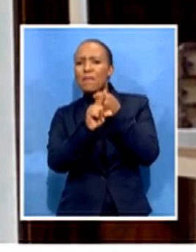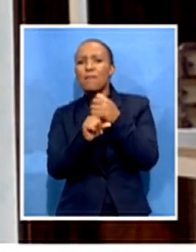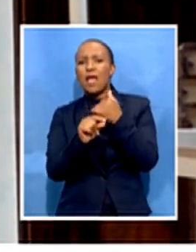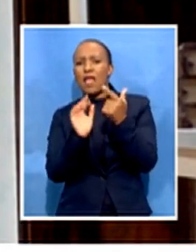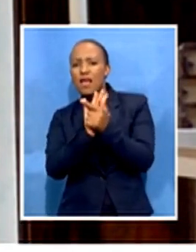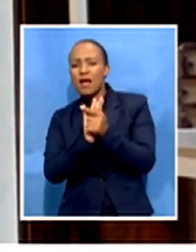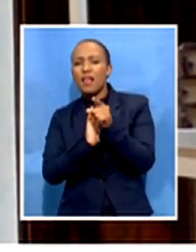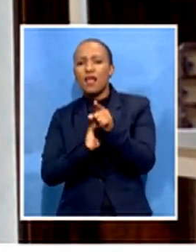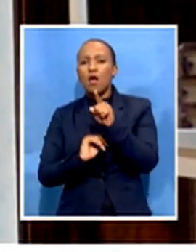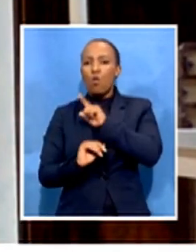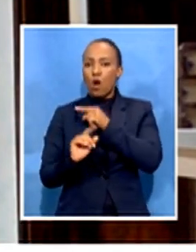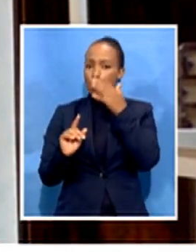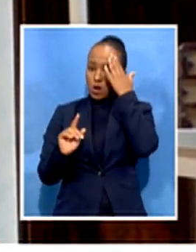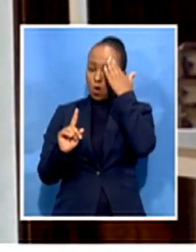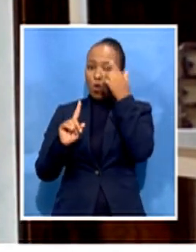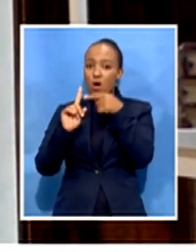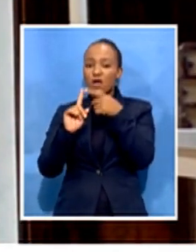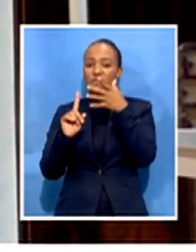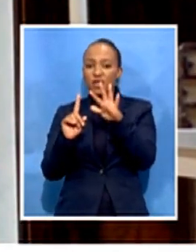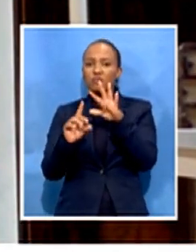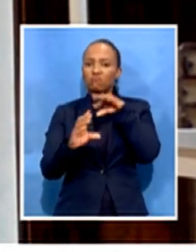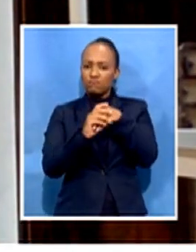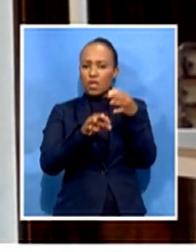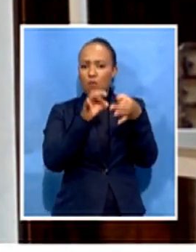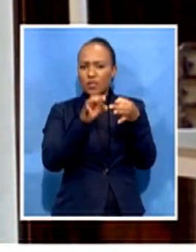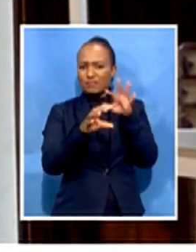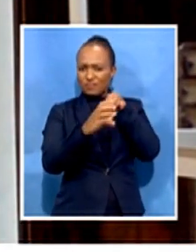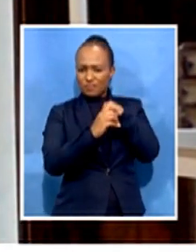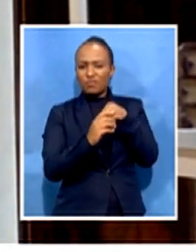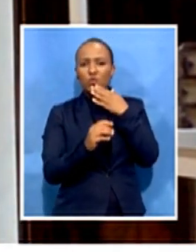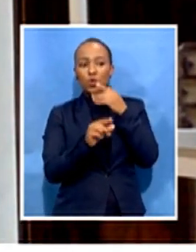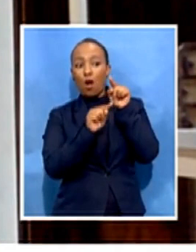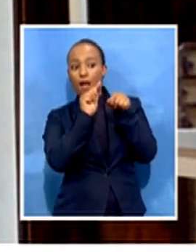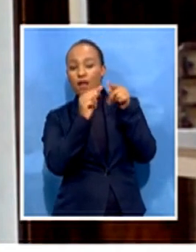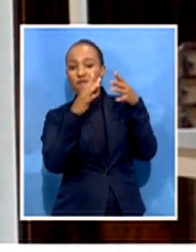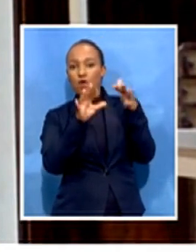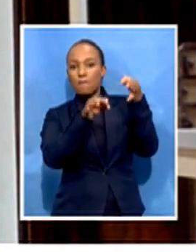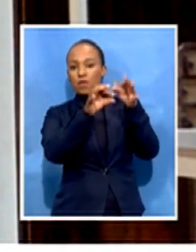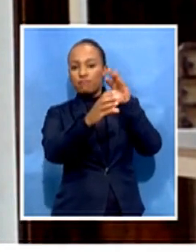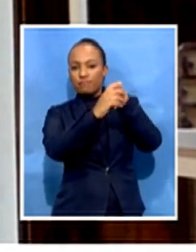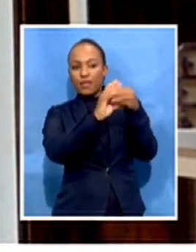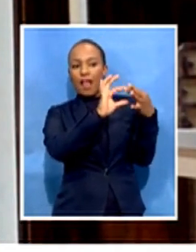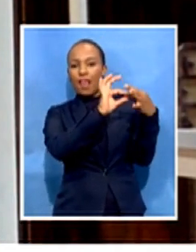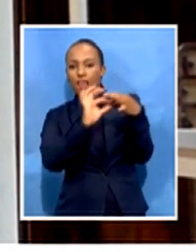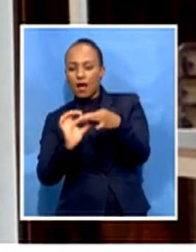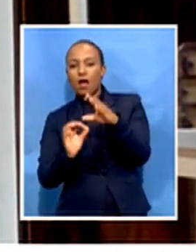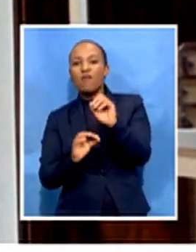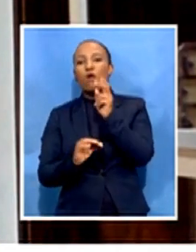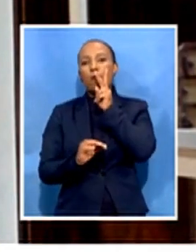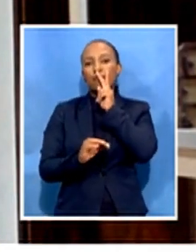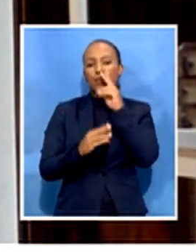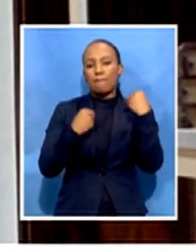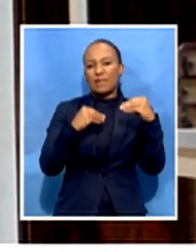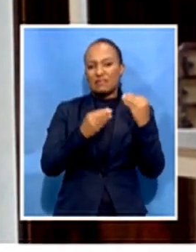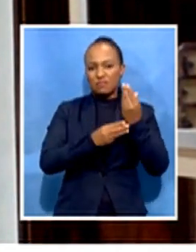certain politicians. We know allegations that certain politicians are connected to the tobacco trade. That is a separate discussion. People